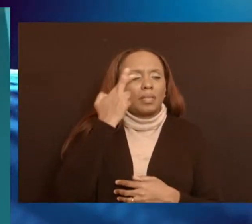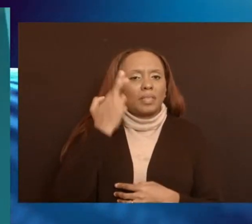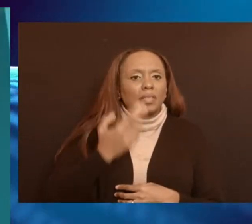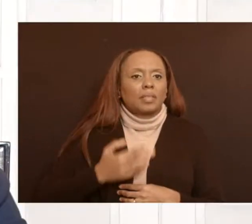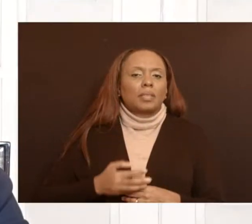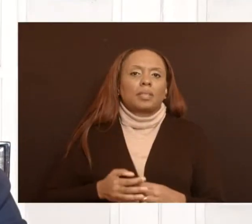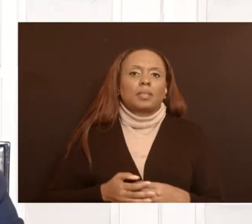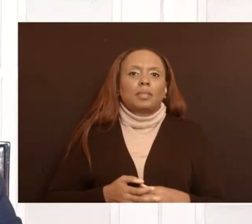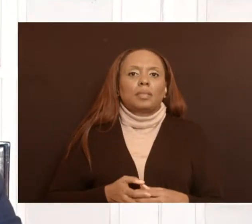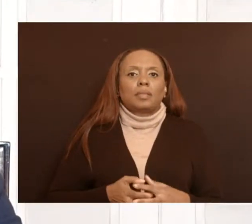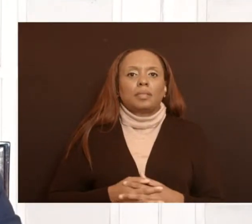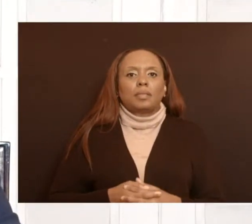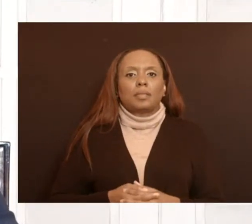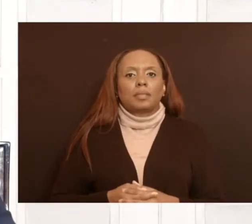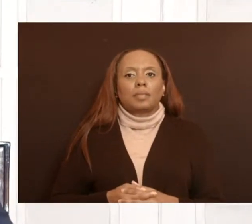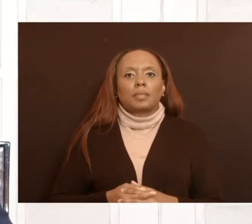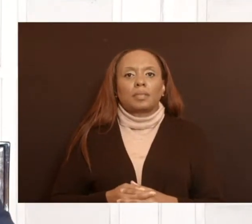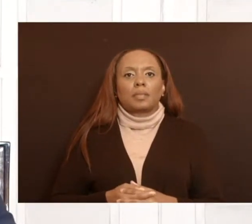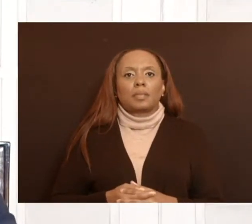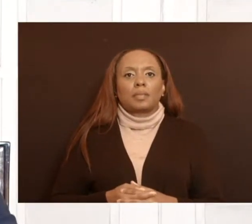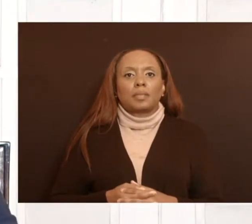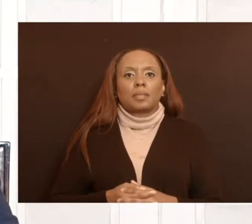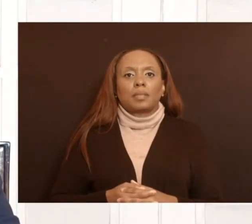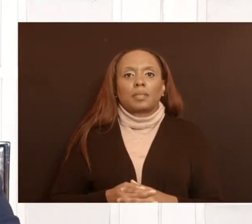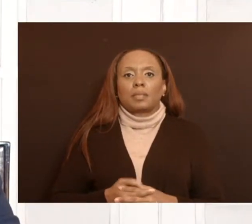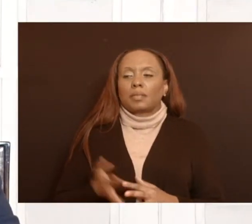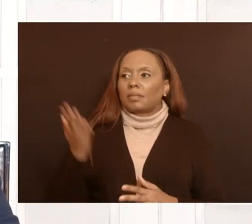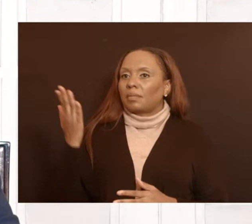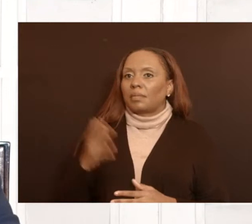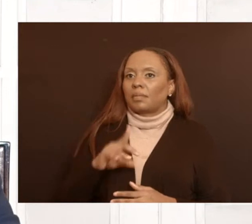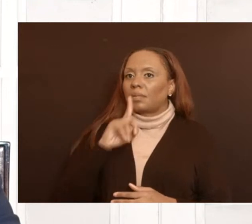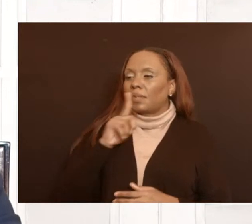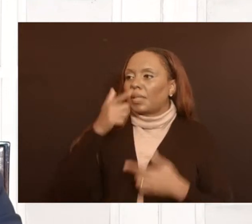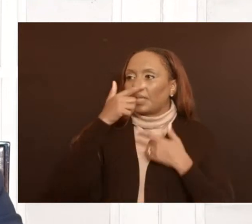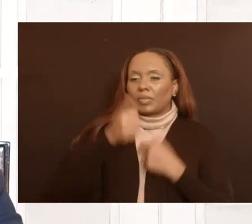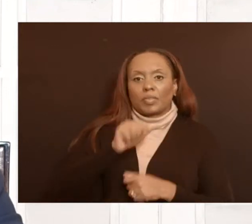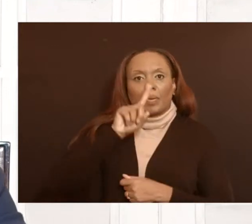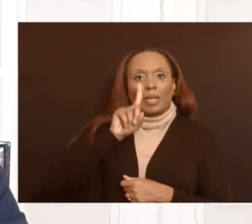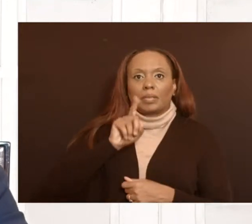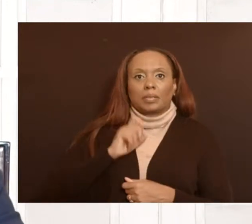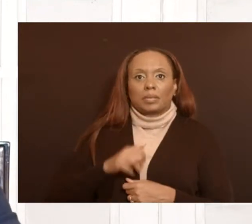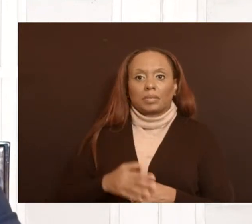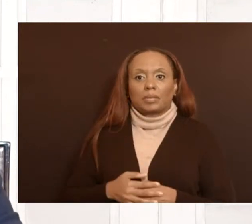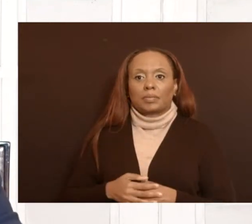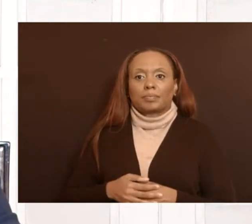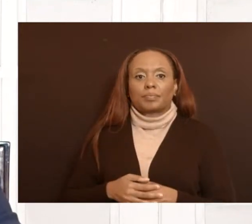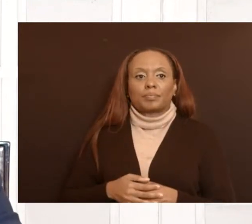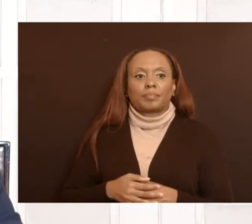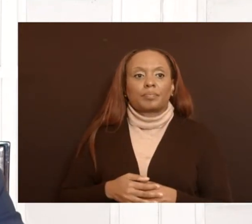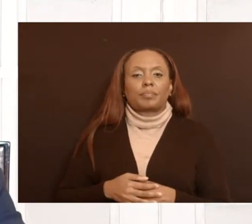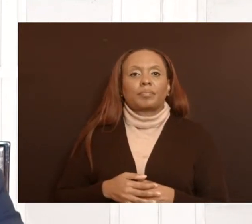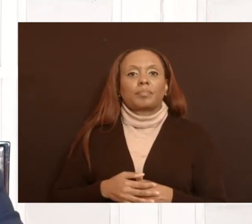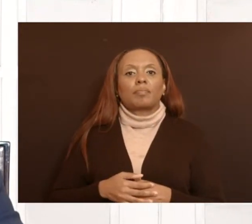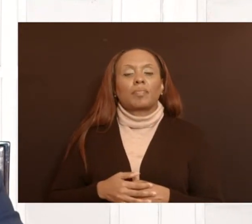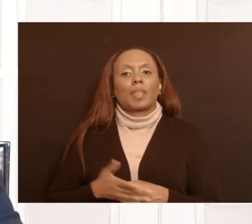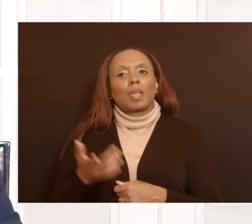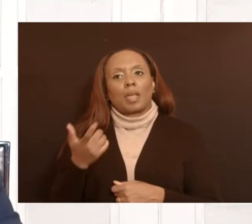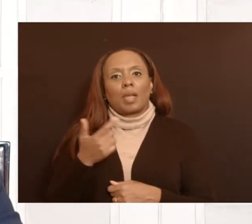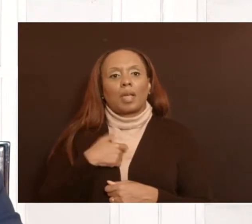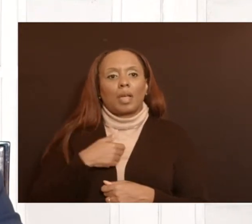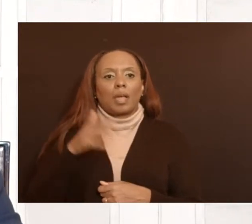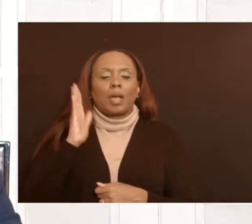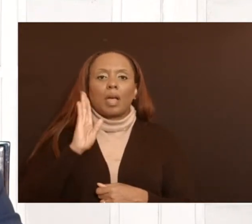assessment? Barry, I find that to be a very interesting question, and I think it's one that's worth answering. I think